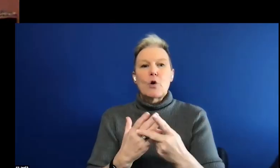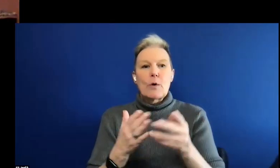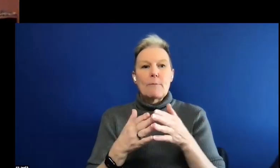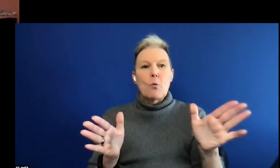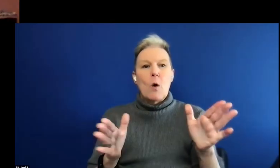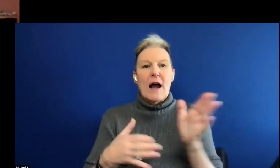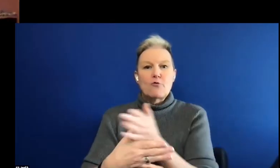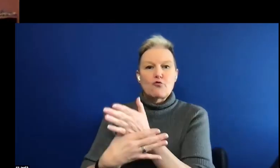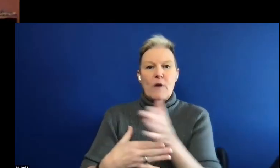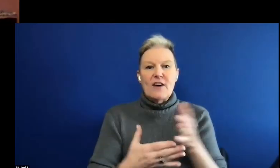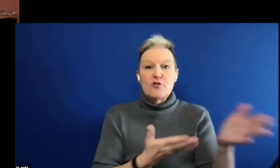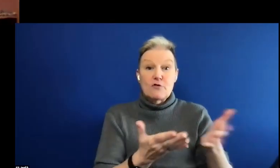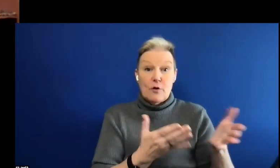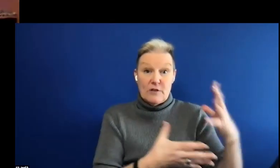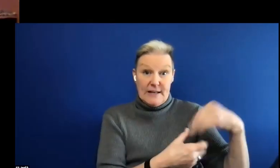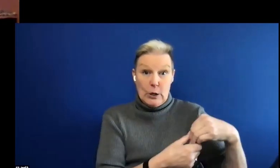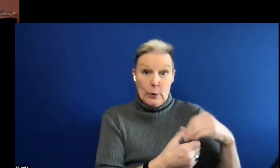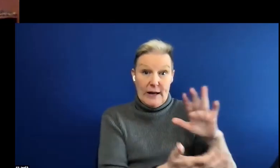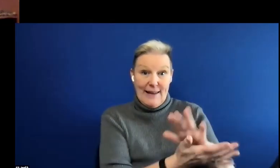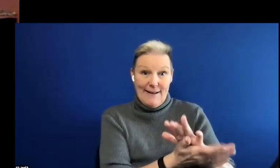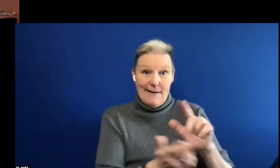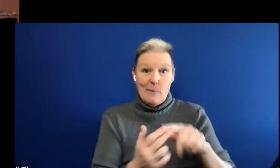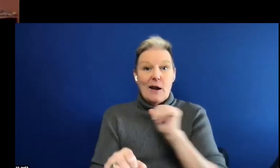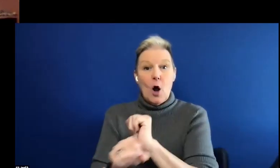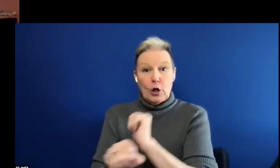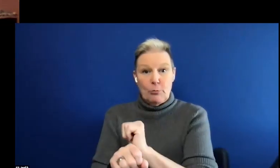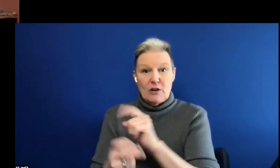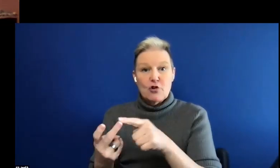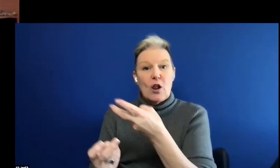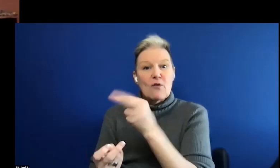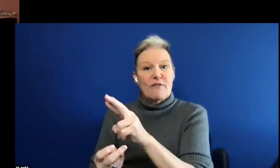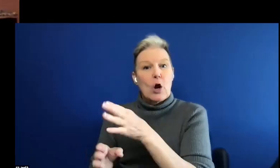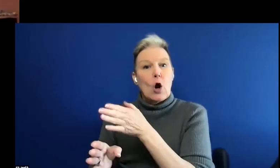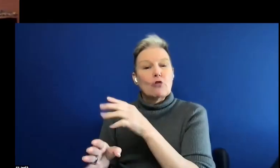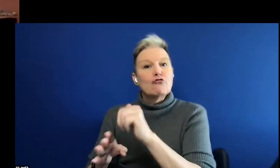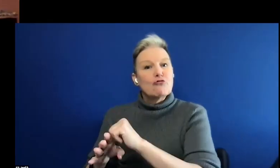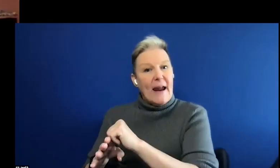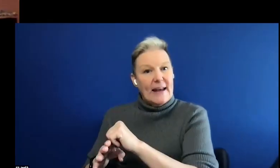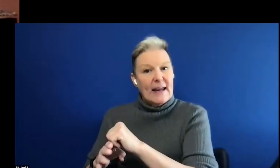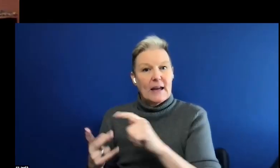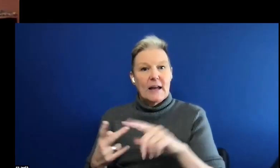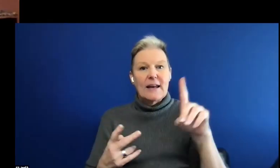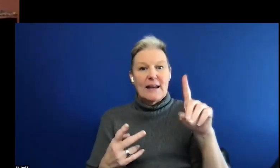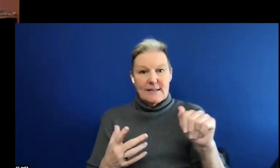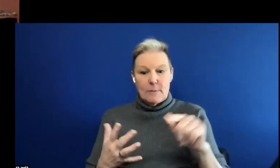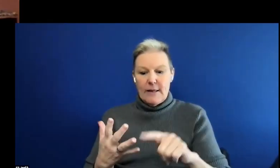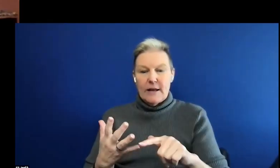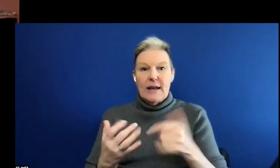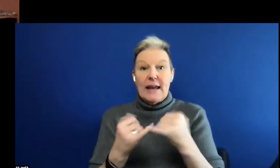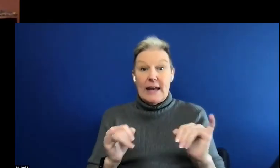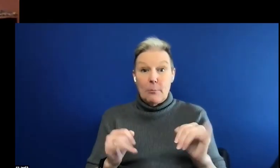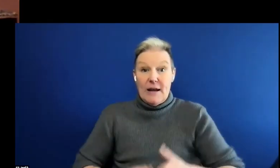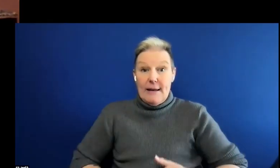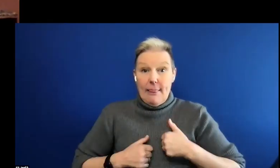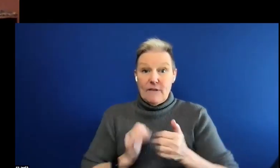of services, including academic and occupational or vocational training, disability and independent